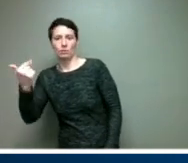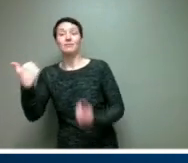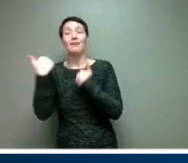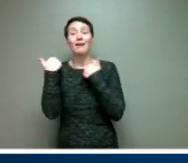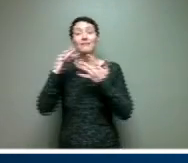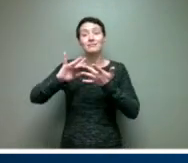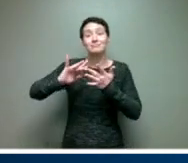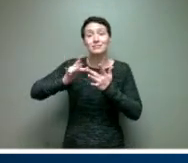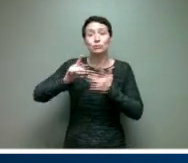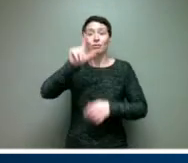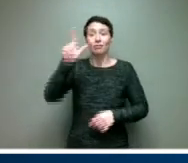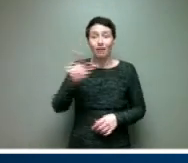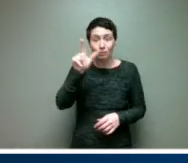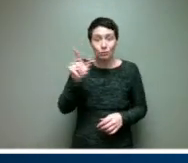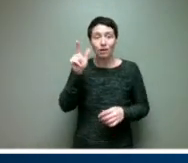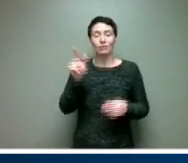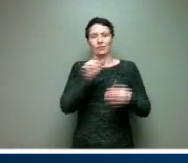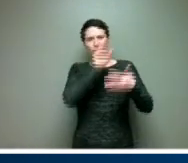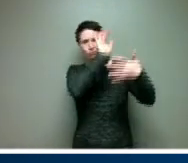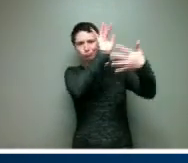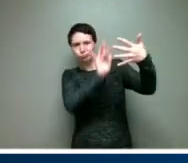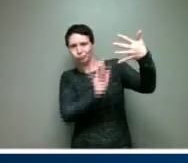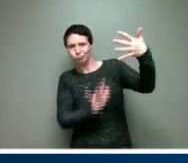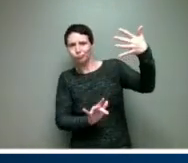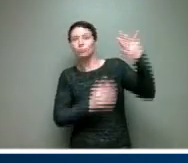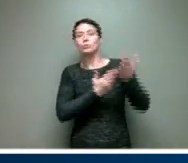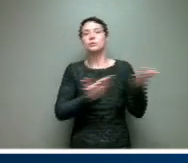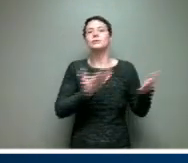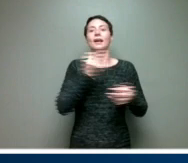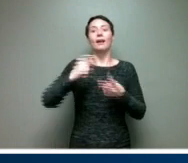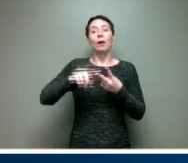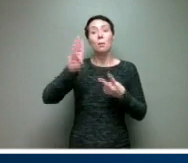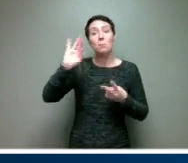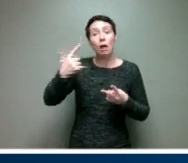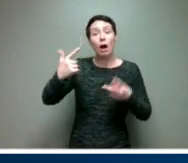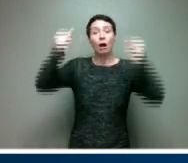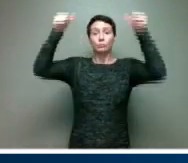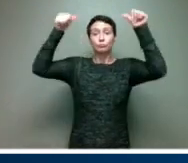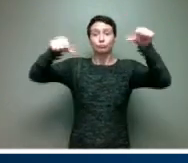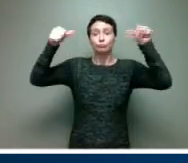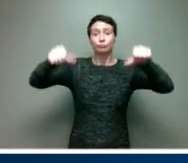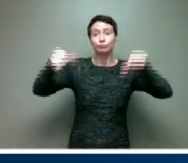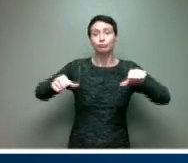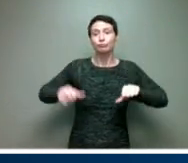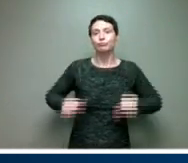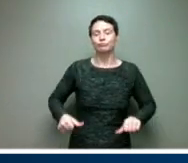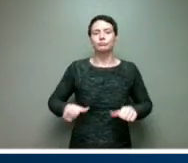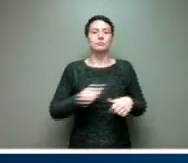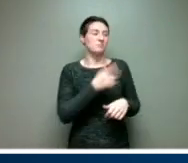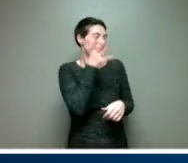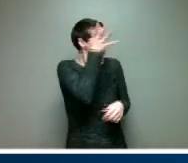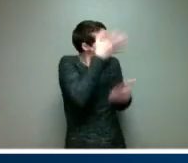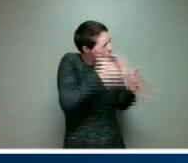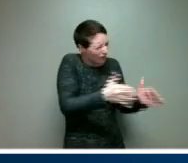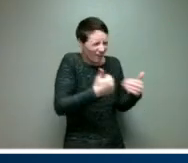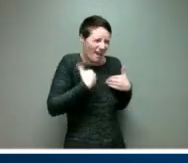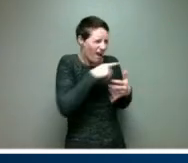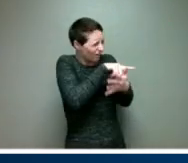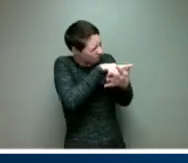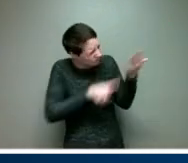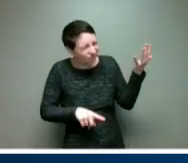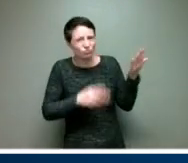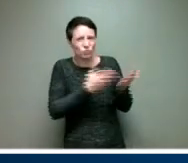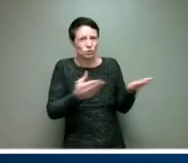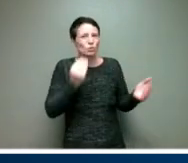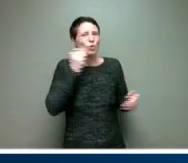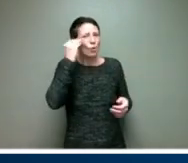and blog posts for sort of how parents can optimize resources they might have at home. So I encourage you, if you're balancing